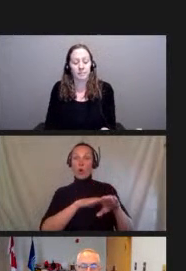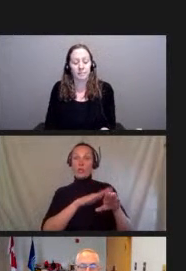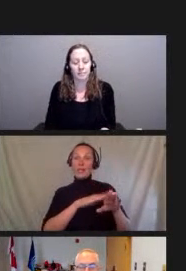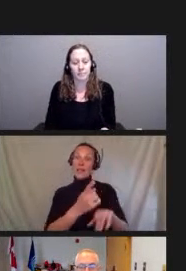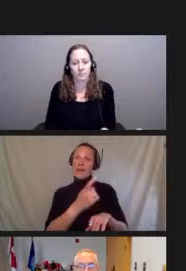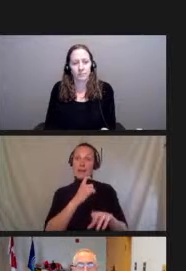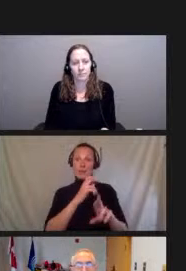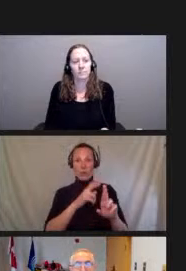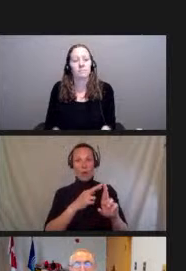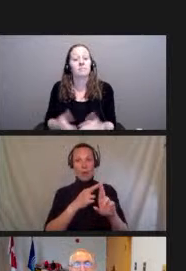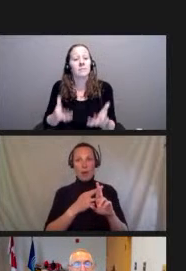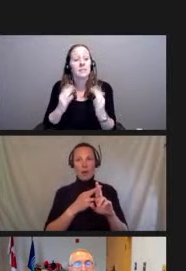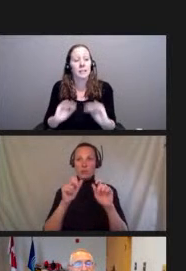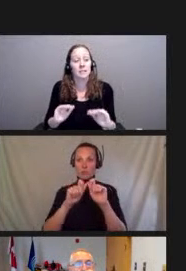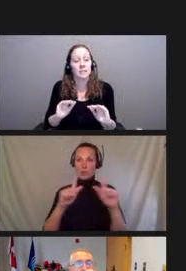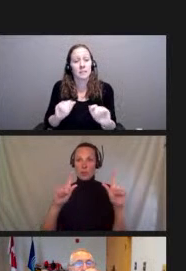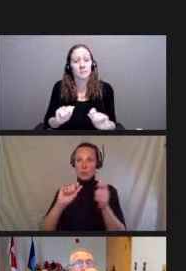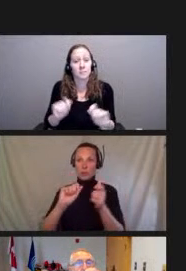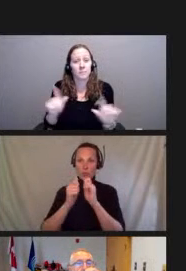Oh, sorry, and then next slide.